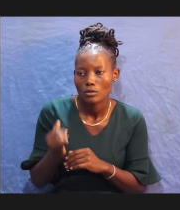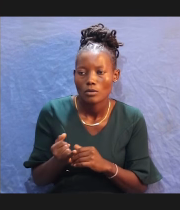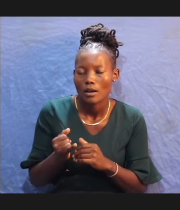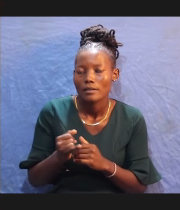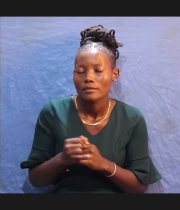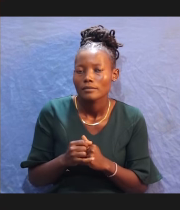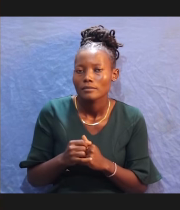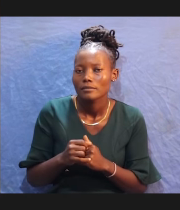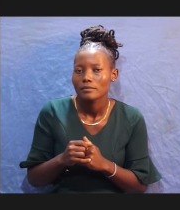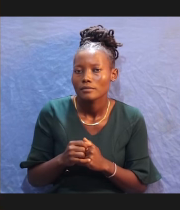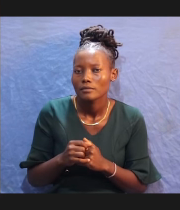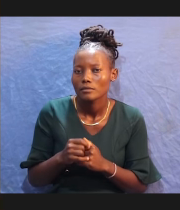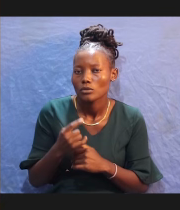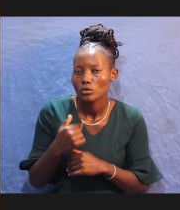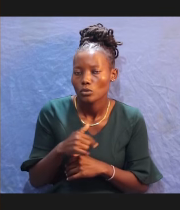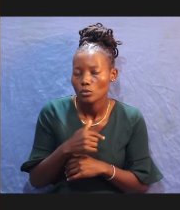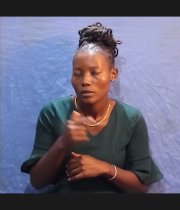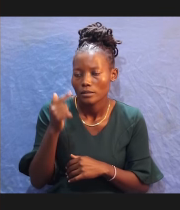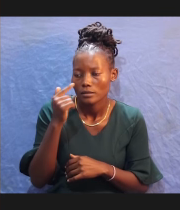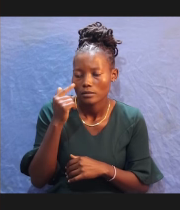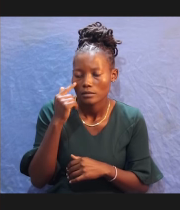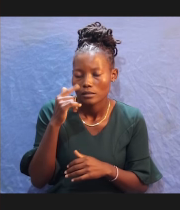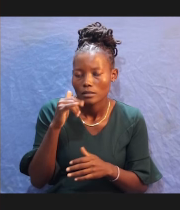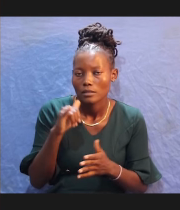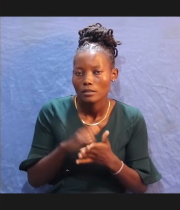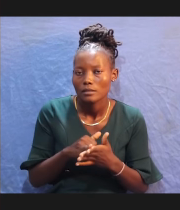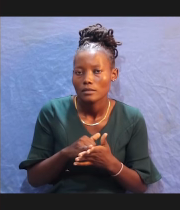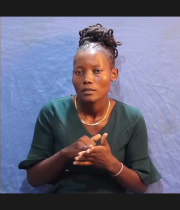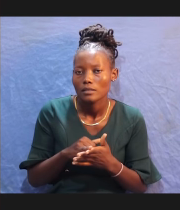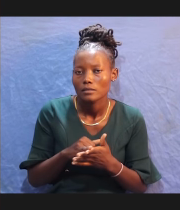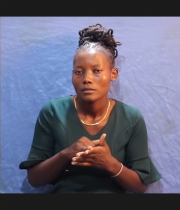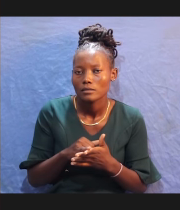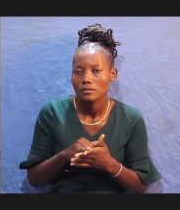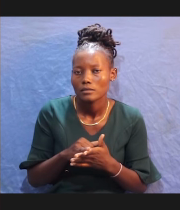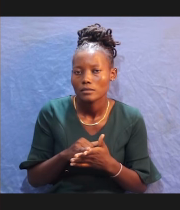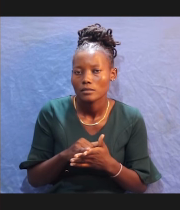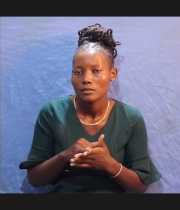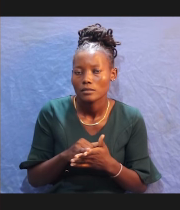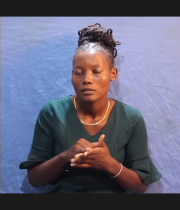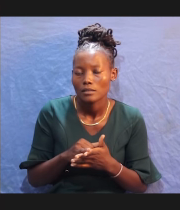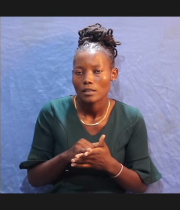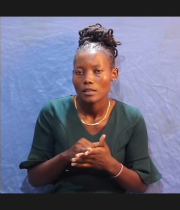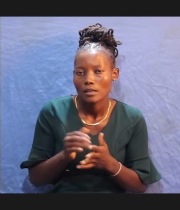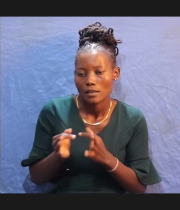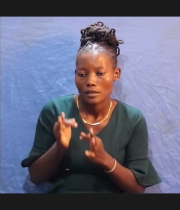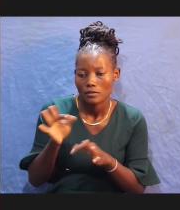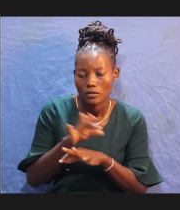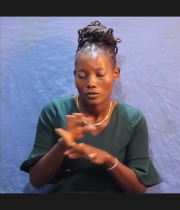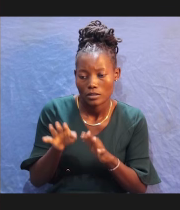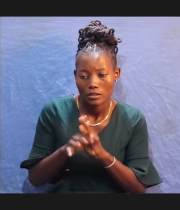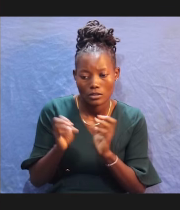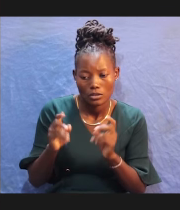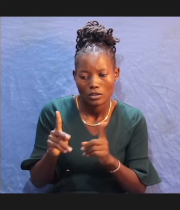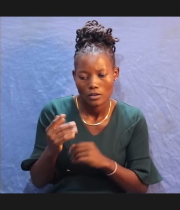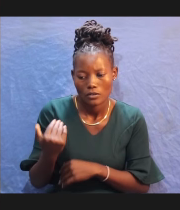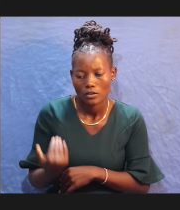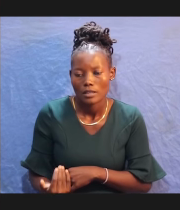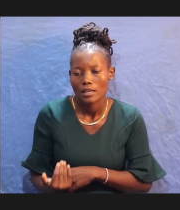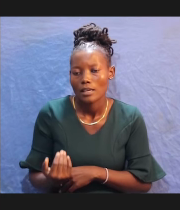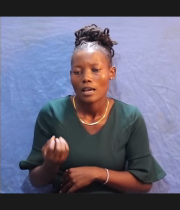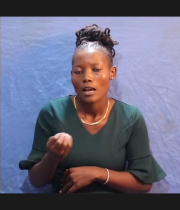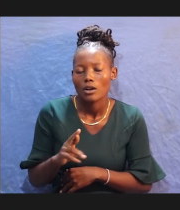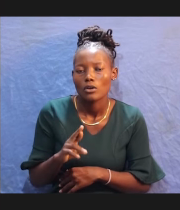something like that. But we need to see if that game will be, again, fun for both of them, either for the youngsters or for those that